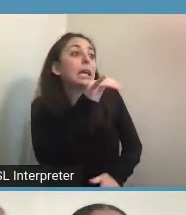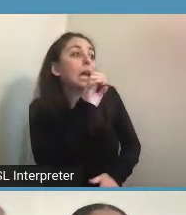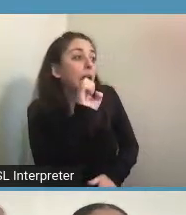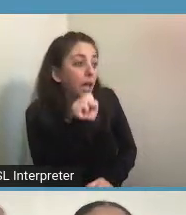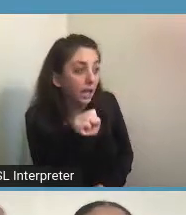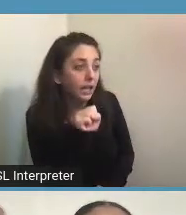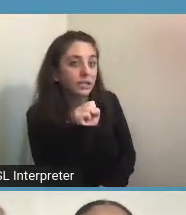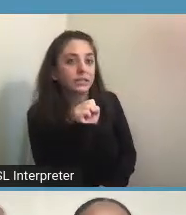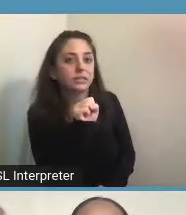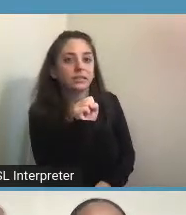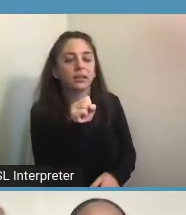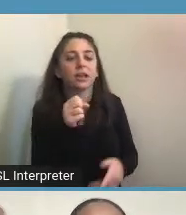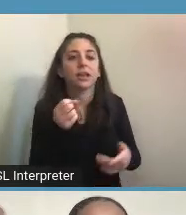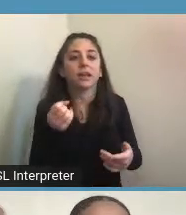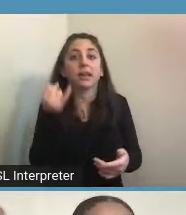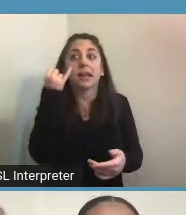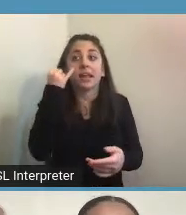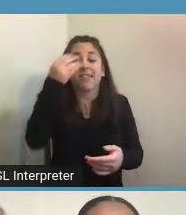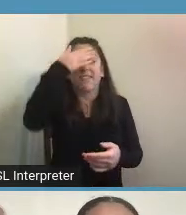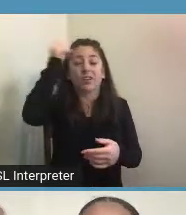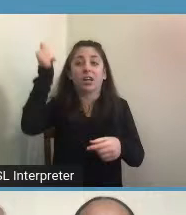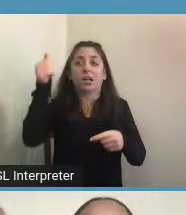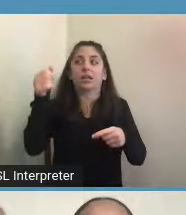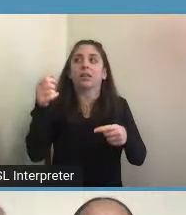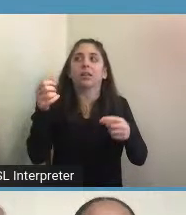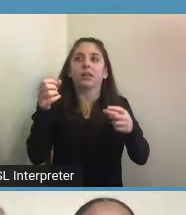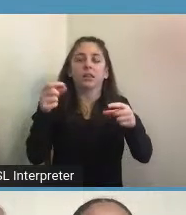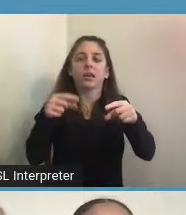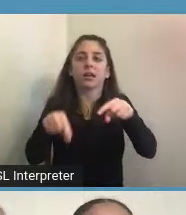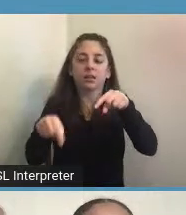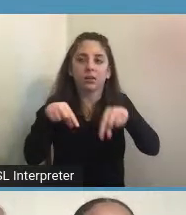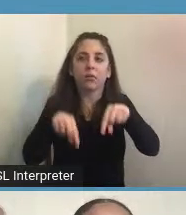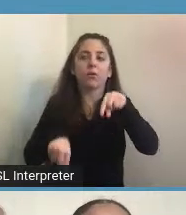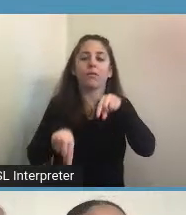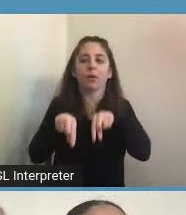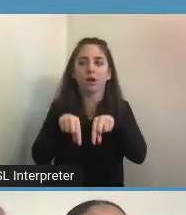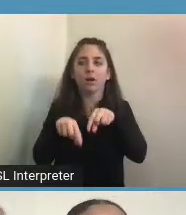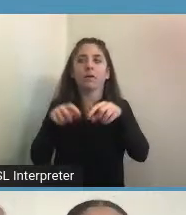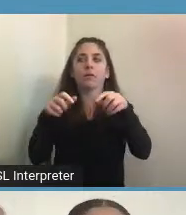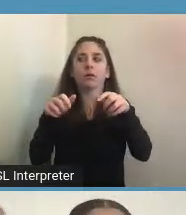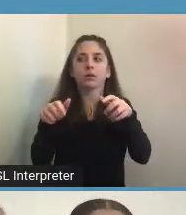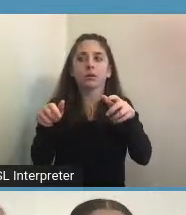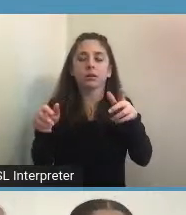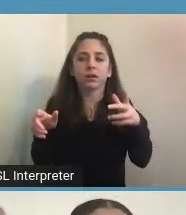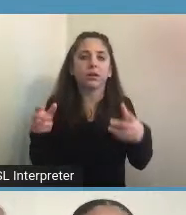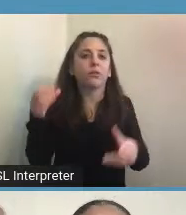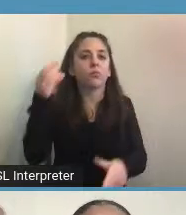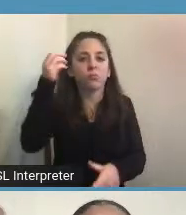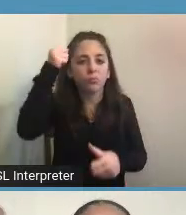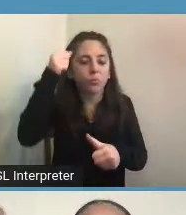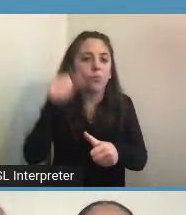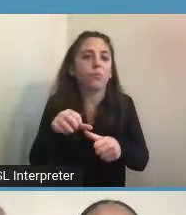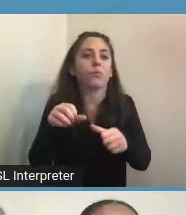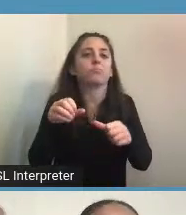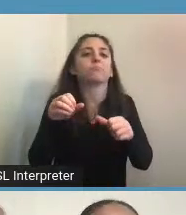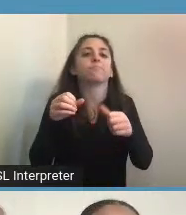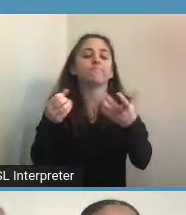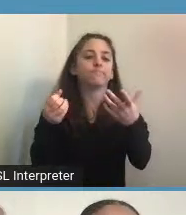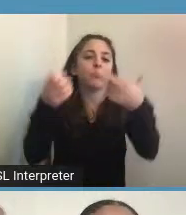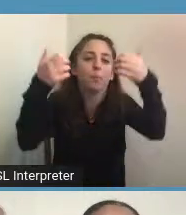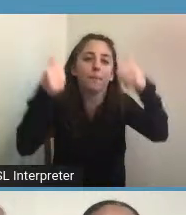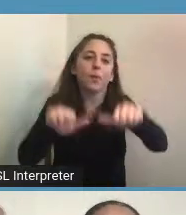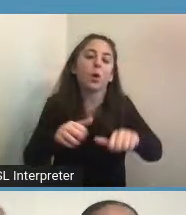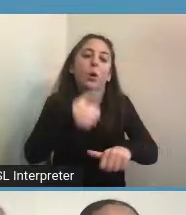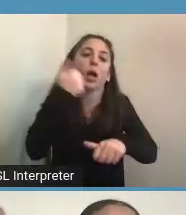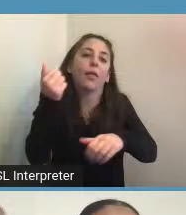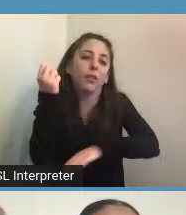go back, and then you have your campaign living on uh you know more and more days, because maybe somebody forgot,